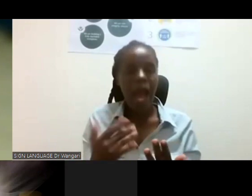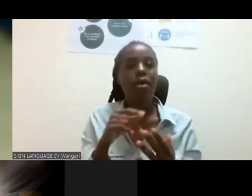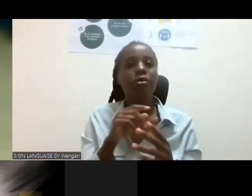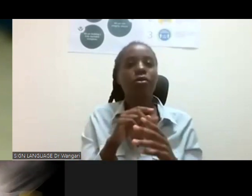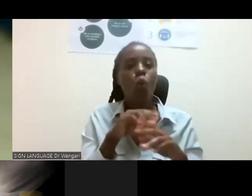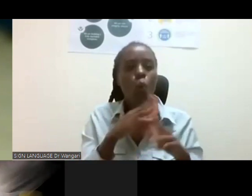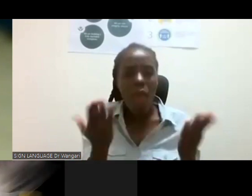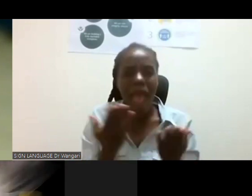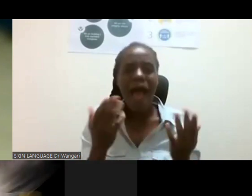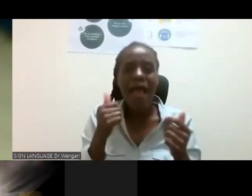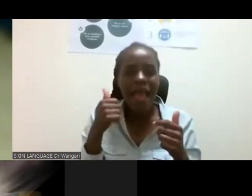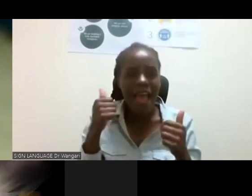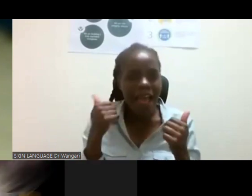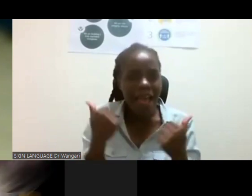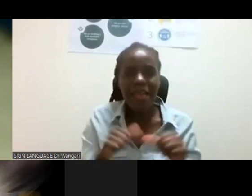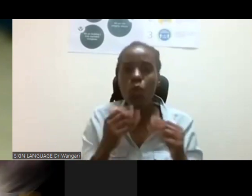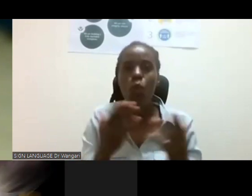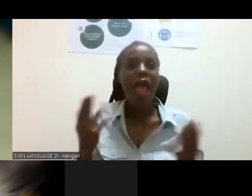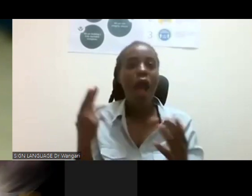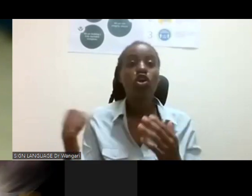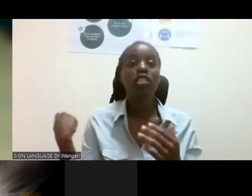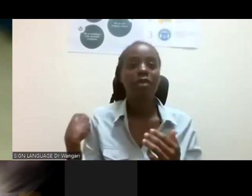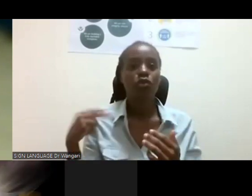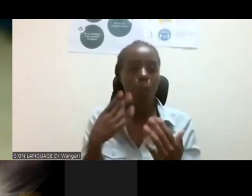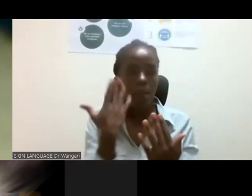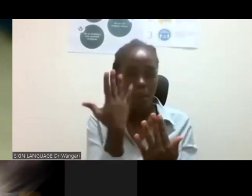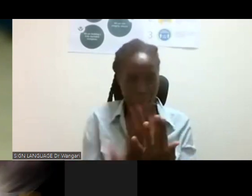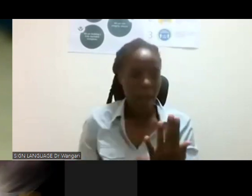for all the survivors to be acknowledged.